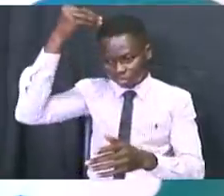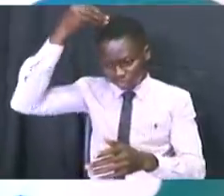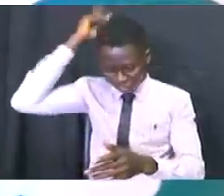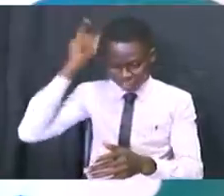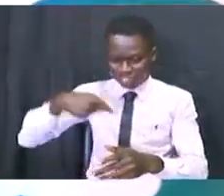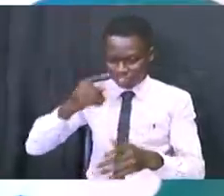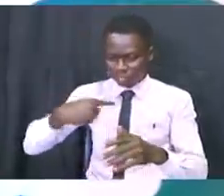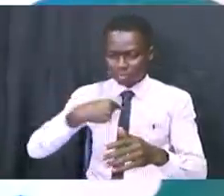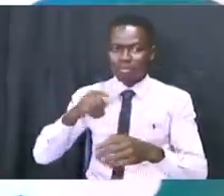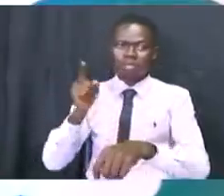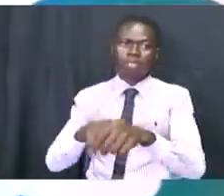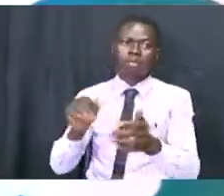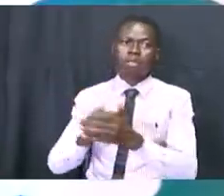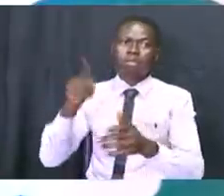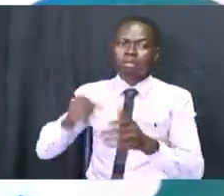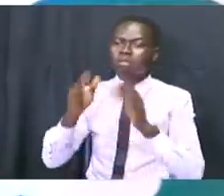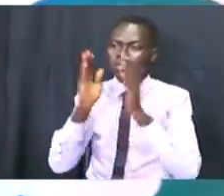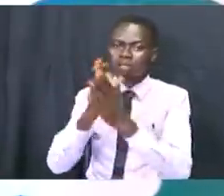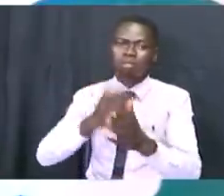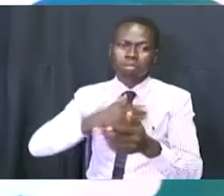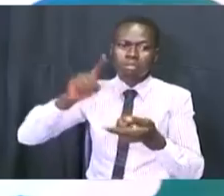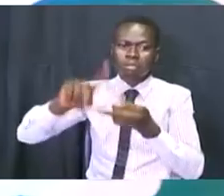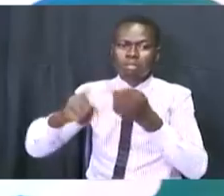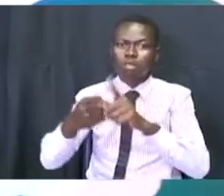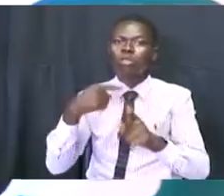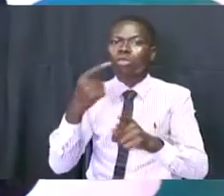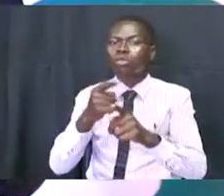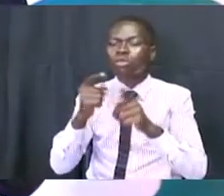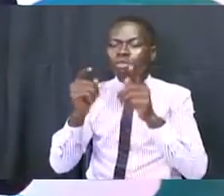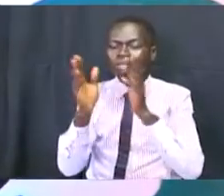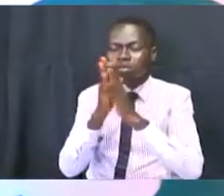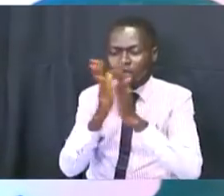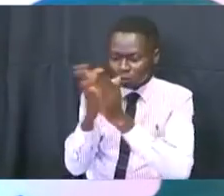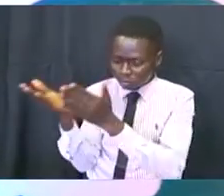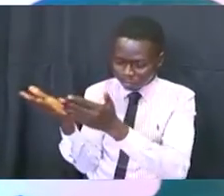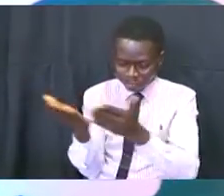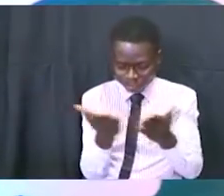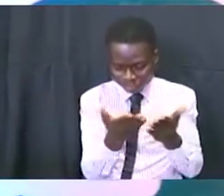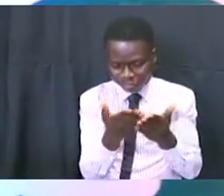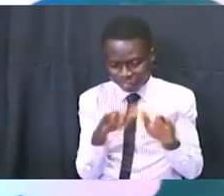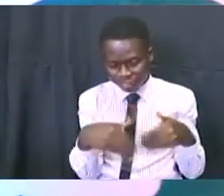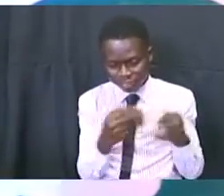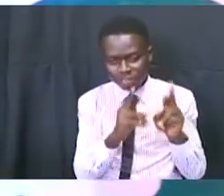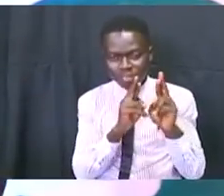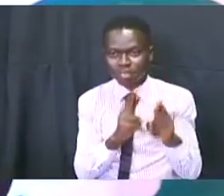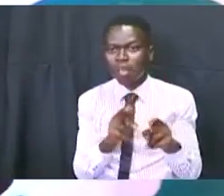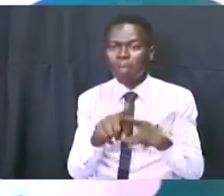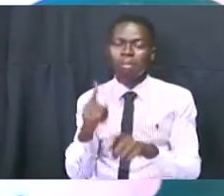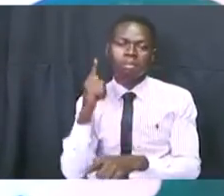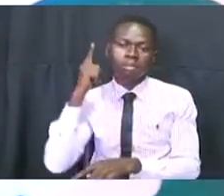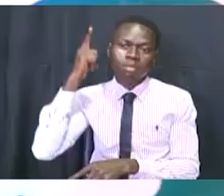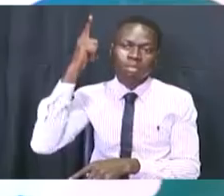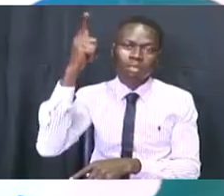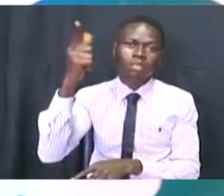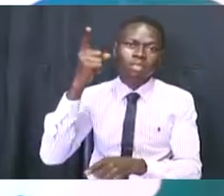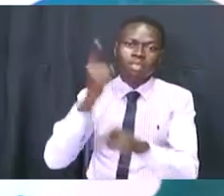Let me go and consult my friends who will pray and bring you the answer. Then later on, when you